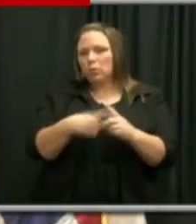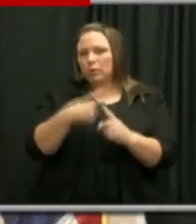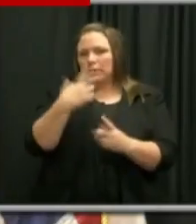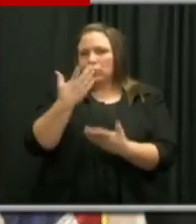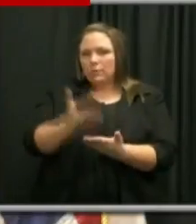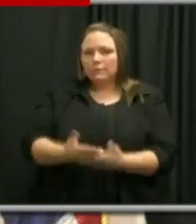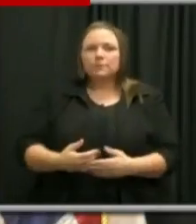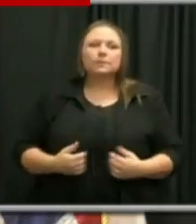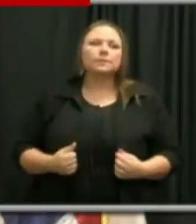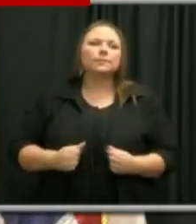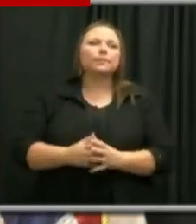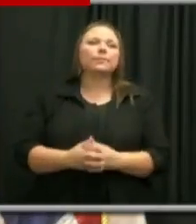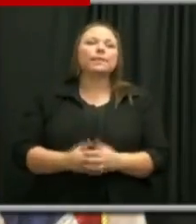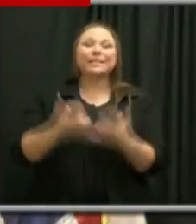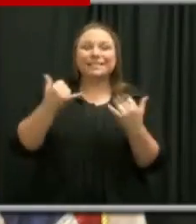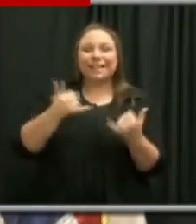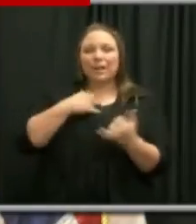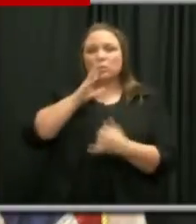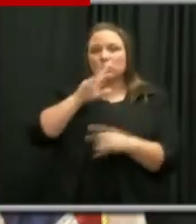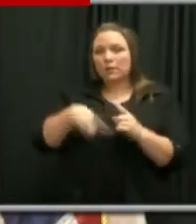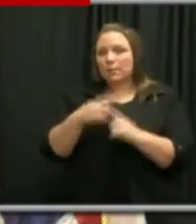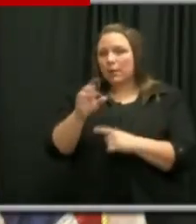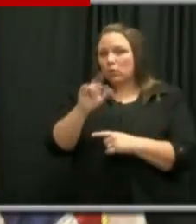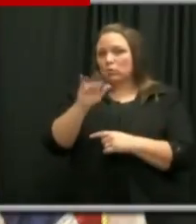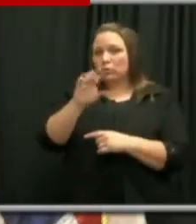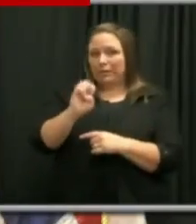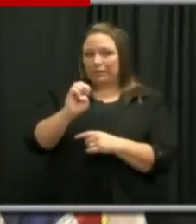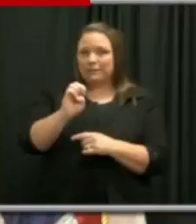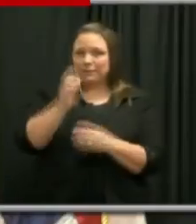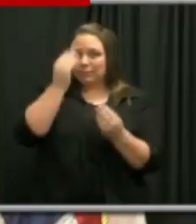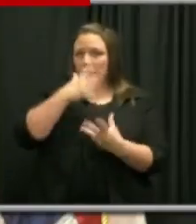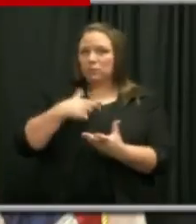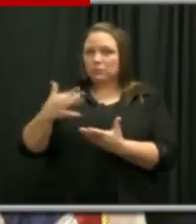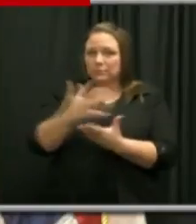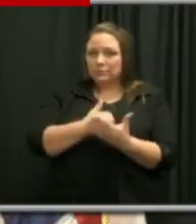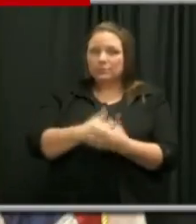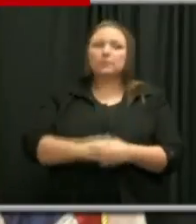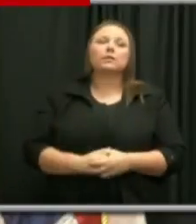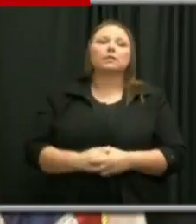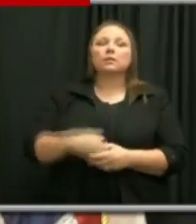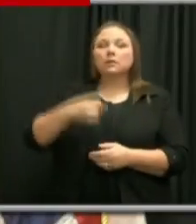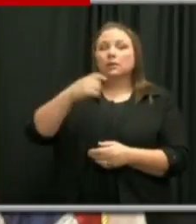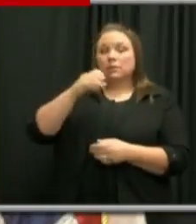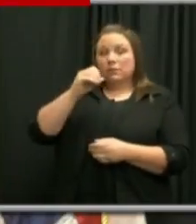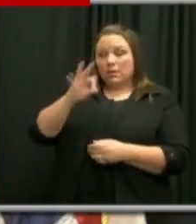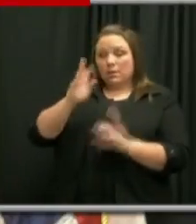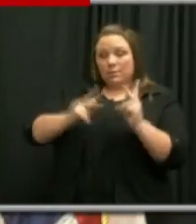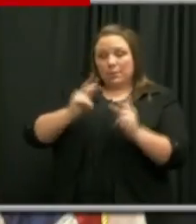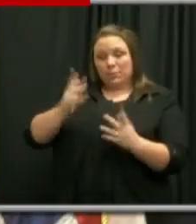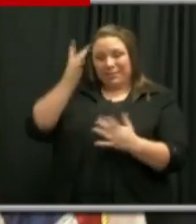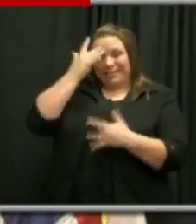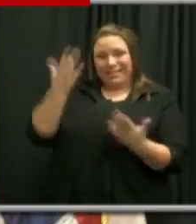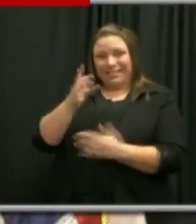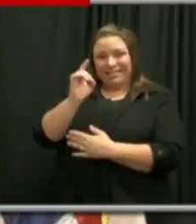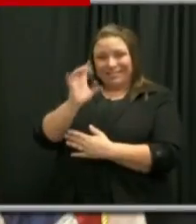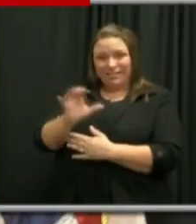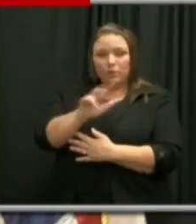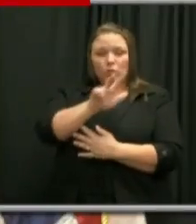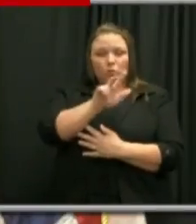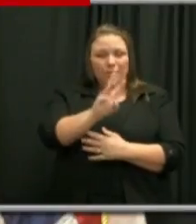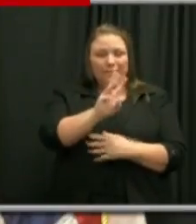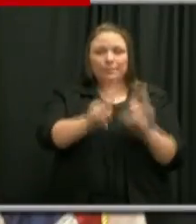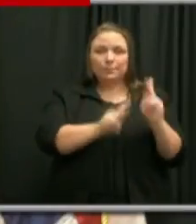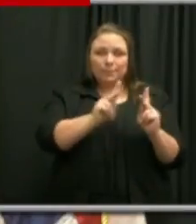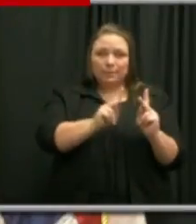want to share the latest race data we have collected. Of the Davidson County confirmed cases, 36% are